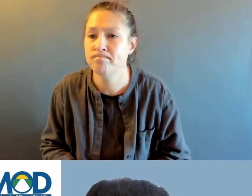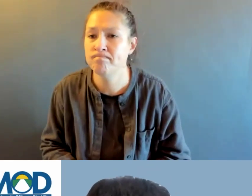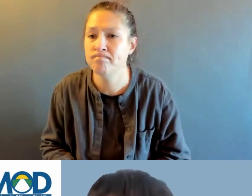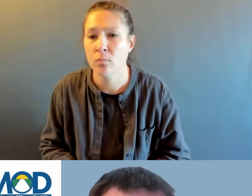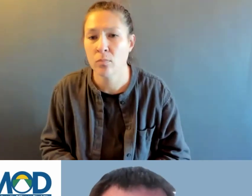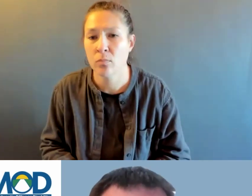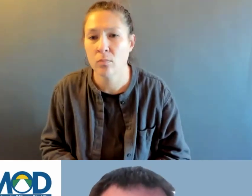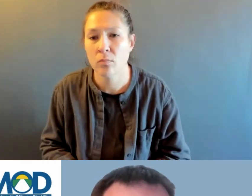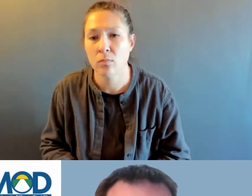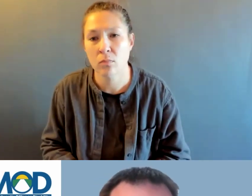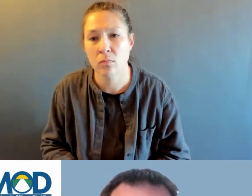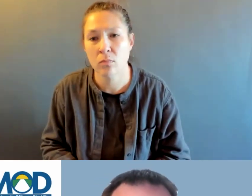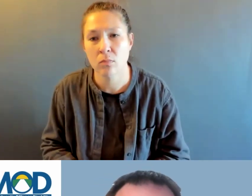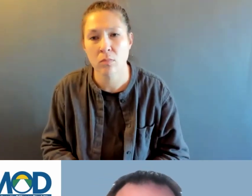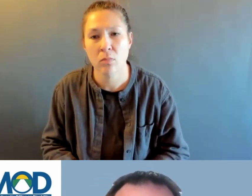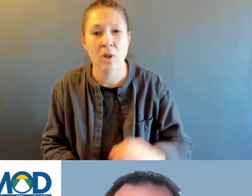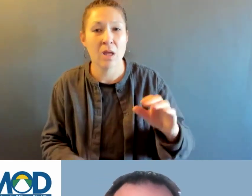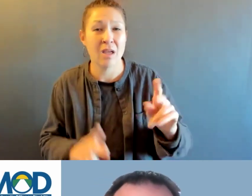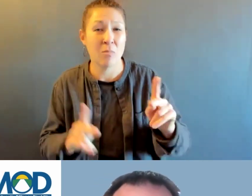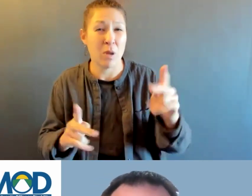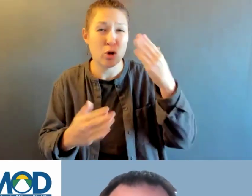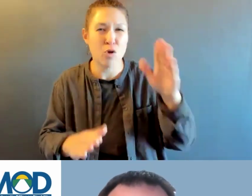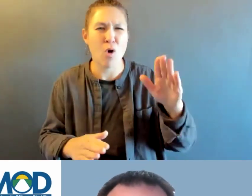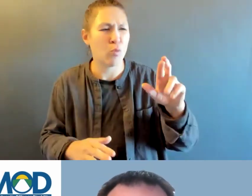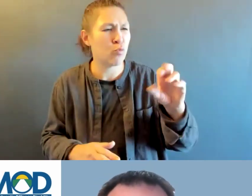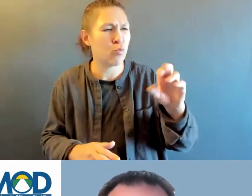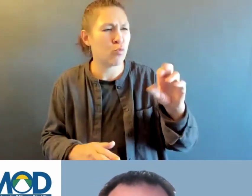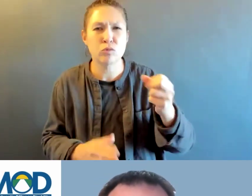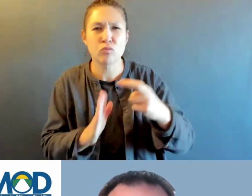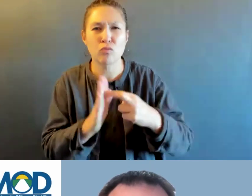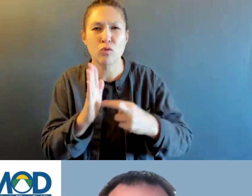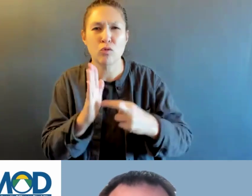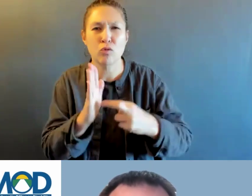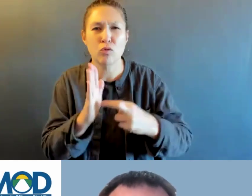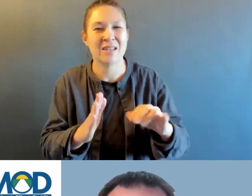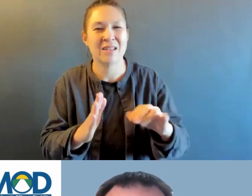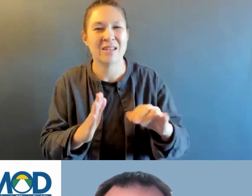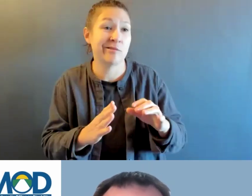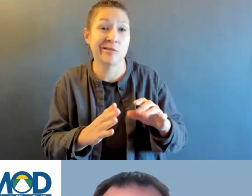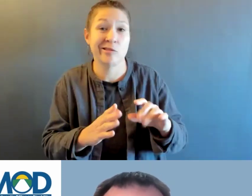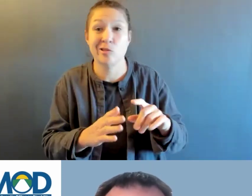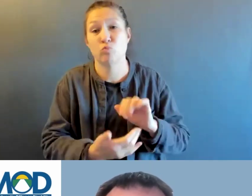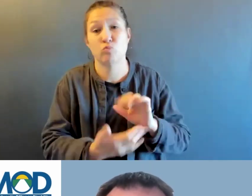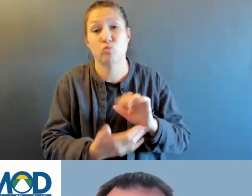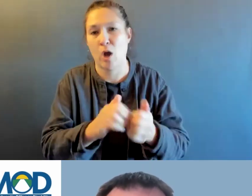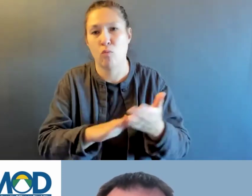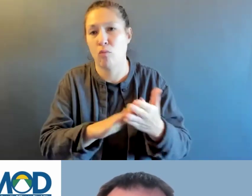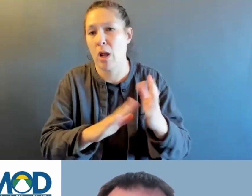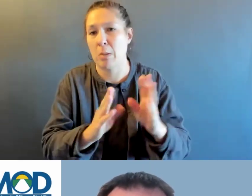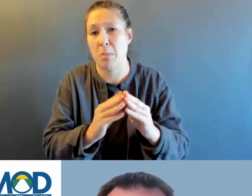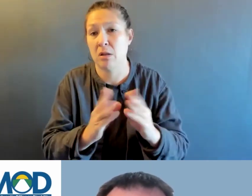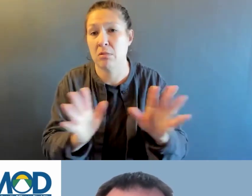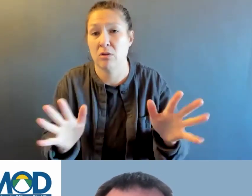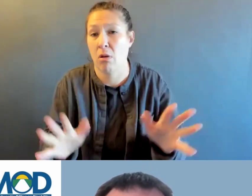for those who aren't familiar with them, Robert's Rules of Orders is just sort of a convention for how meetings are run.